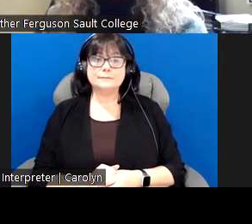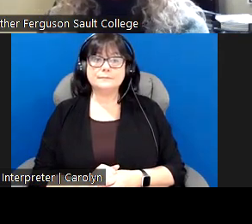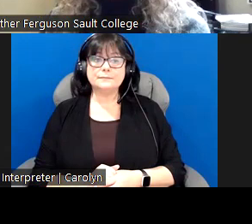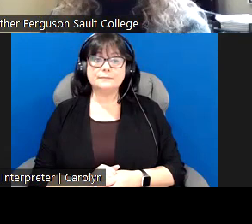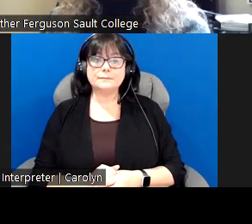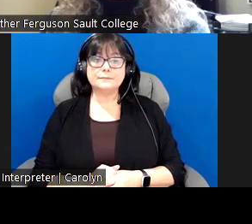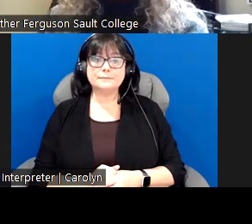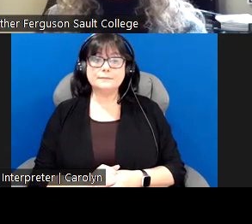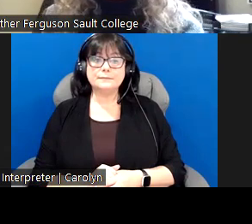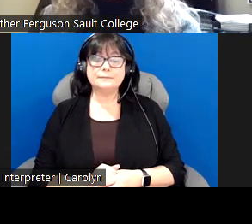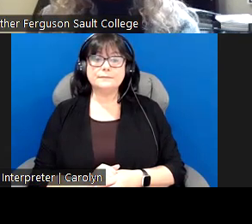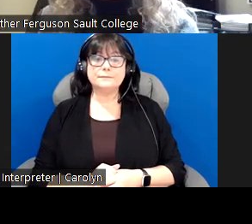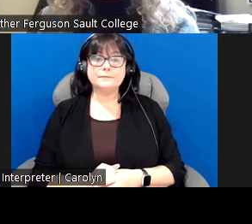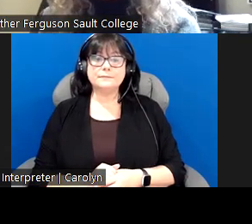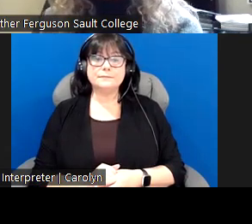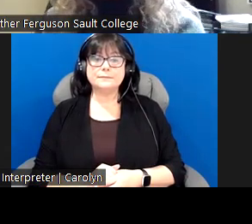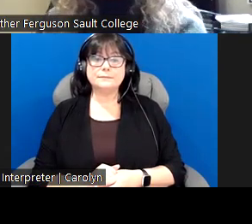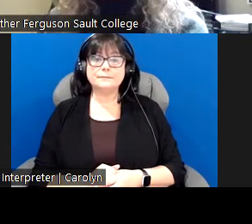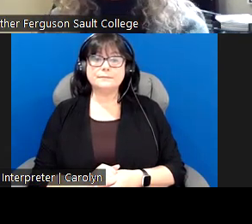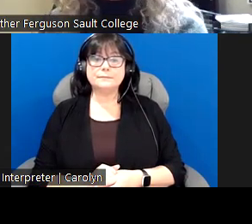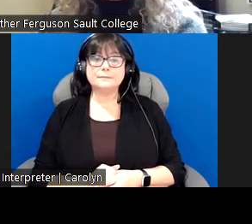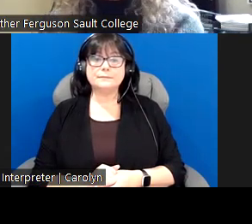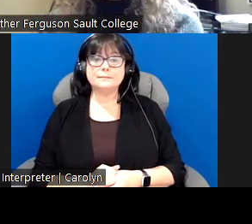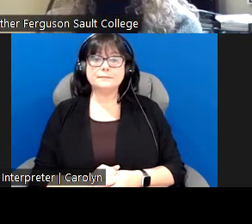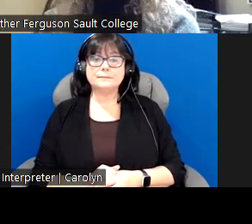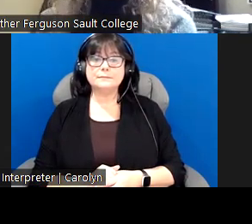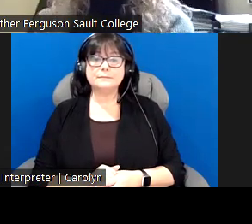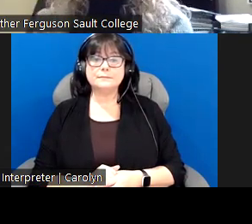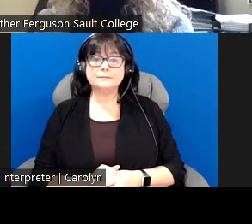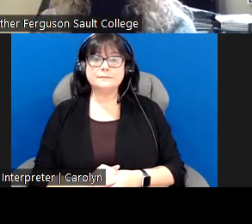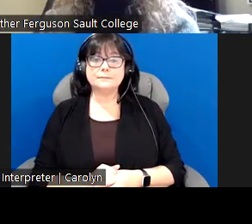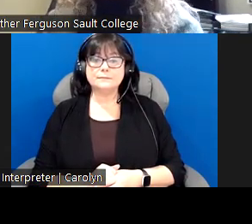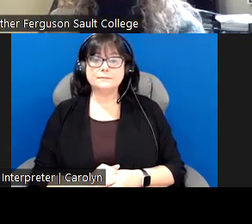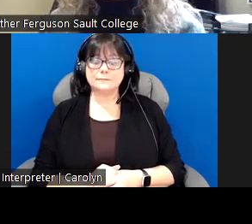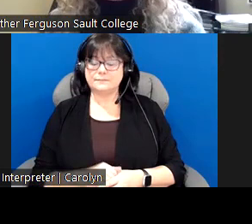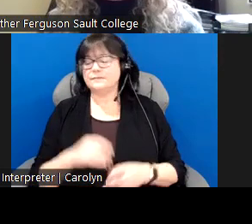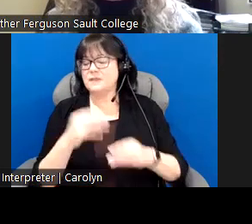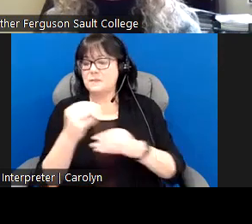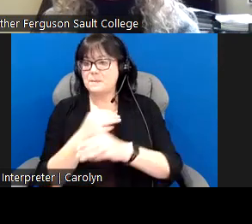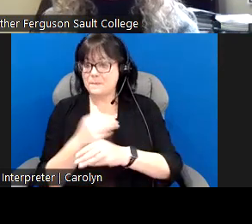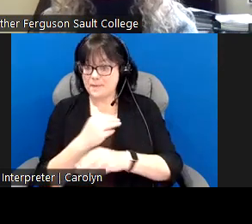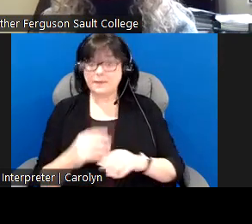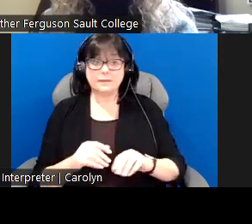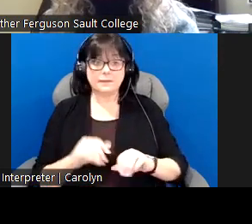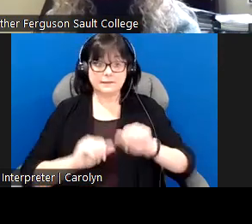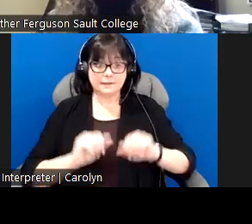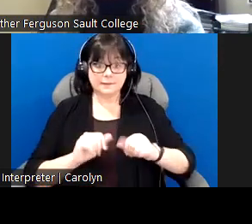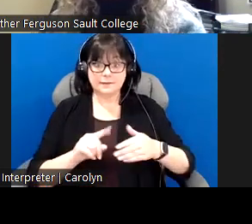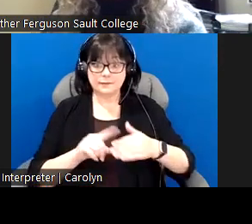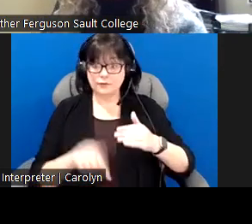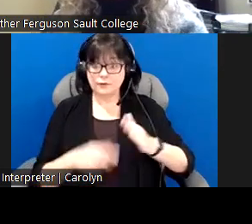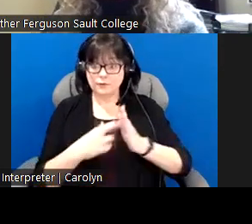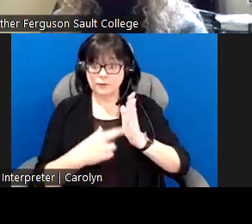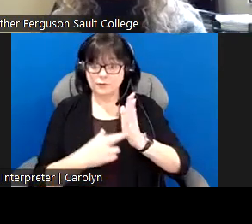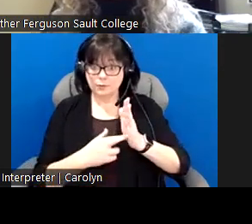Okay, and this is a screen that it's the second page of the math assessment, and you'll notice that the correlations